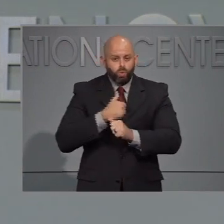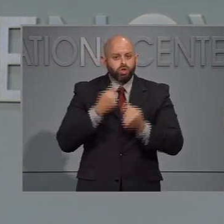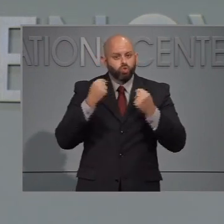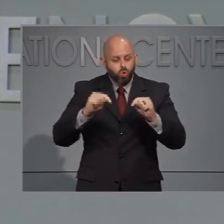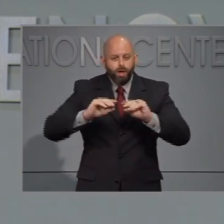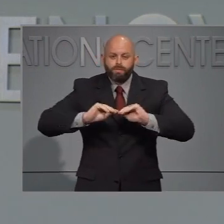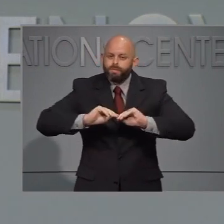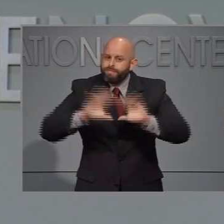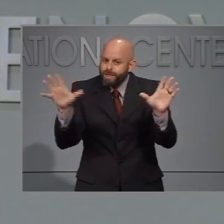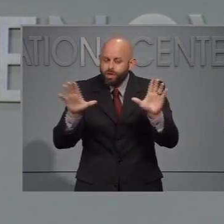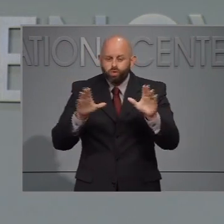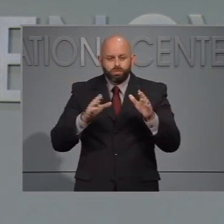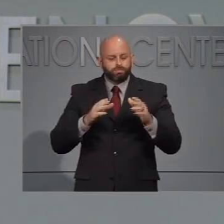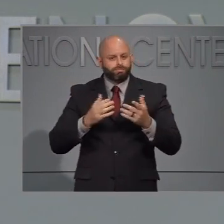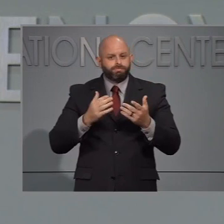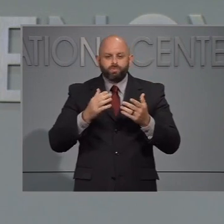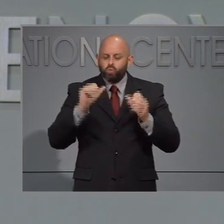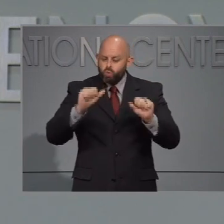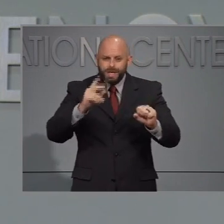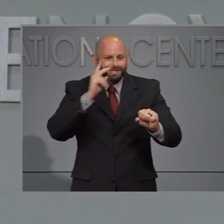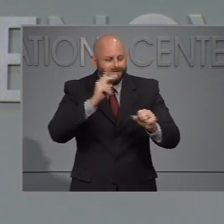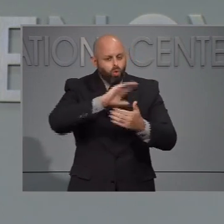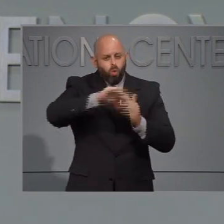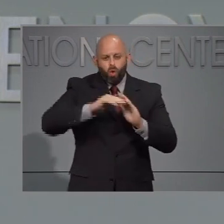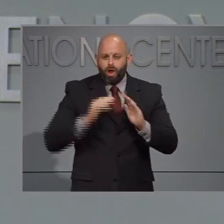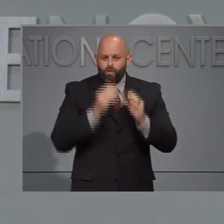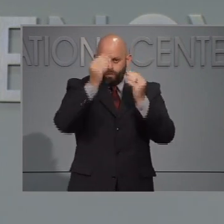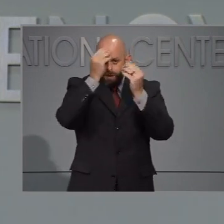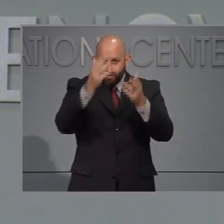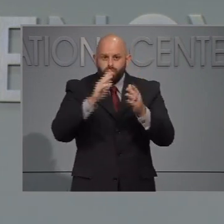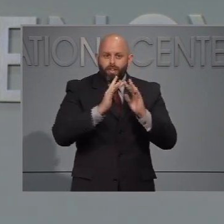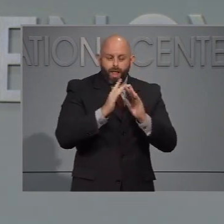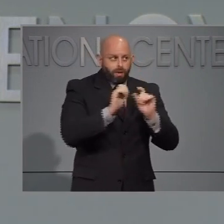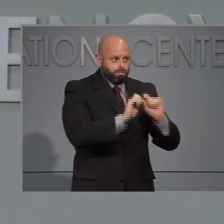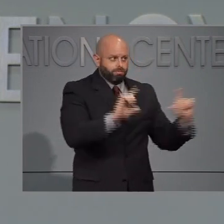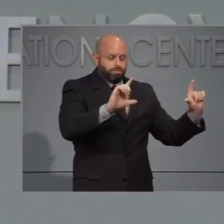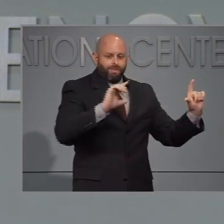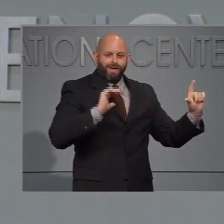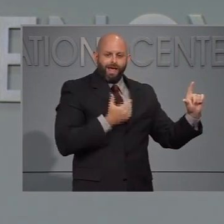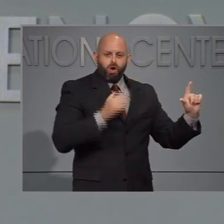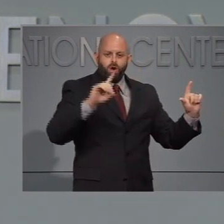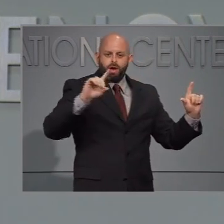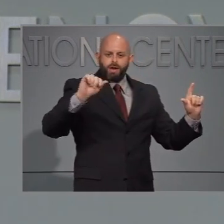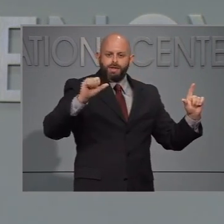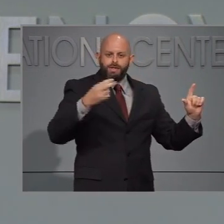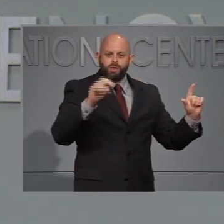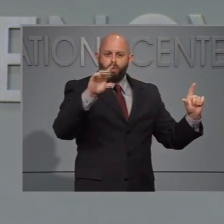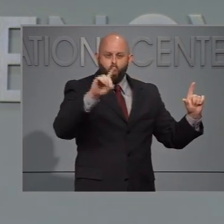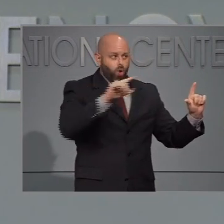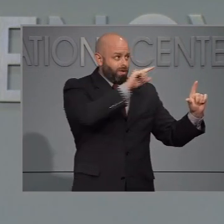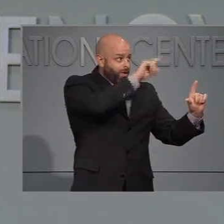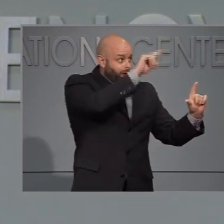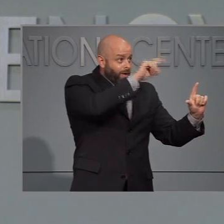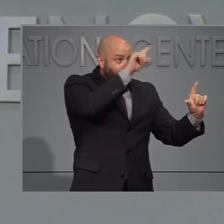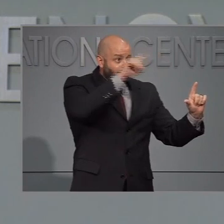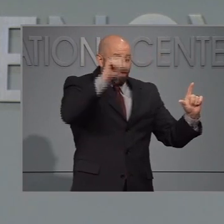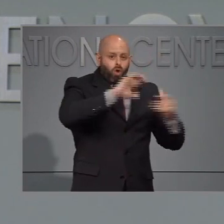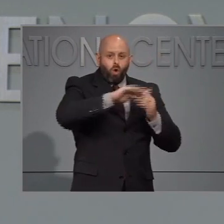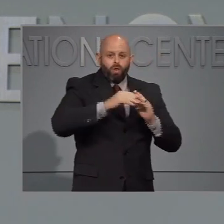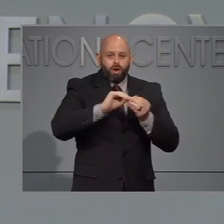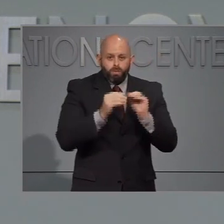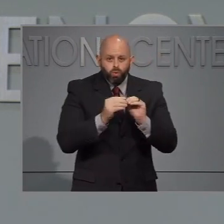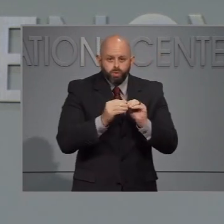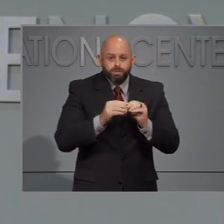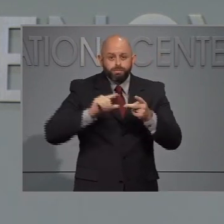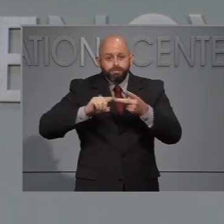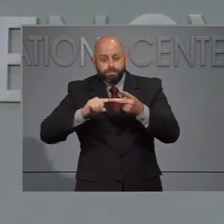our dashboard is full of data and we continue to put more data on there. It's why we continue to have these press conferences and be available. It's